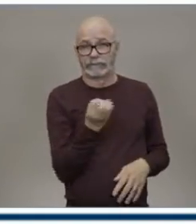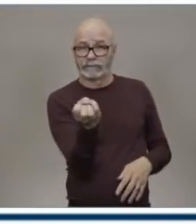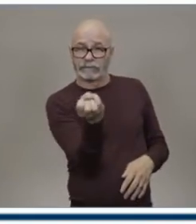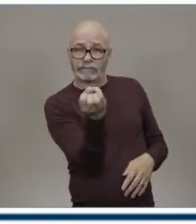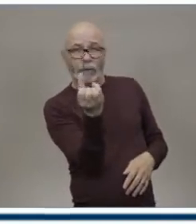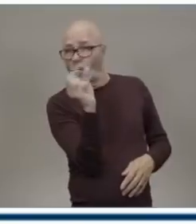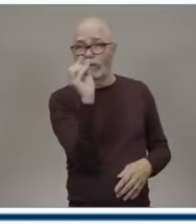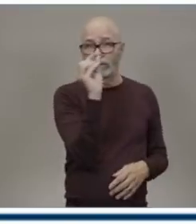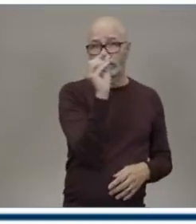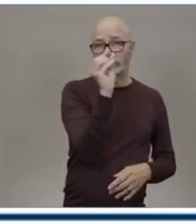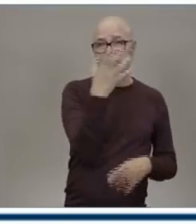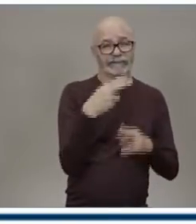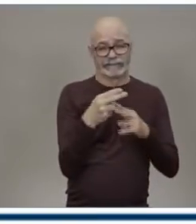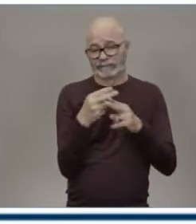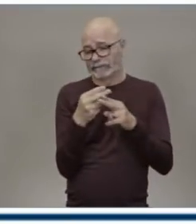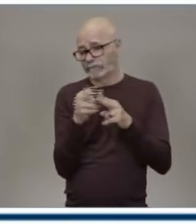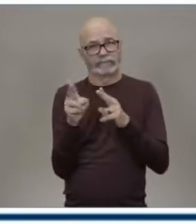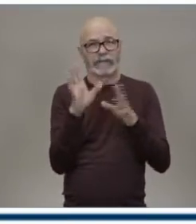international travel,